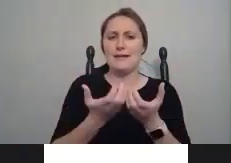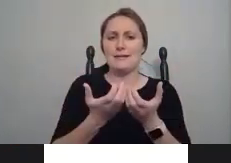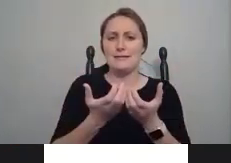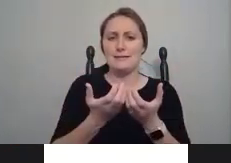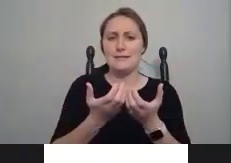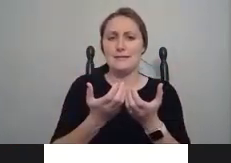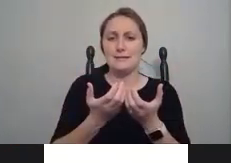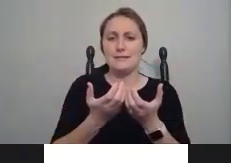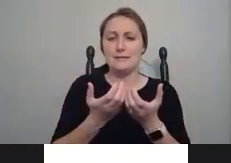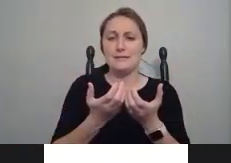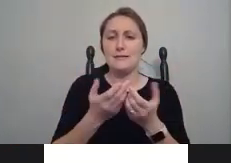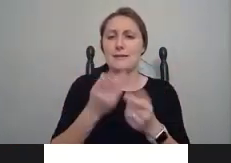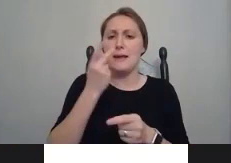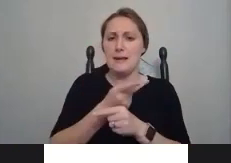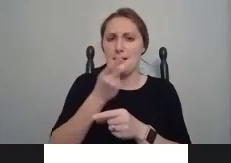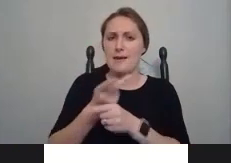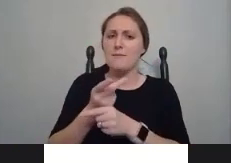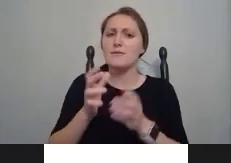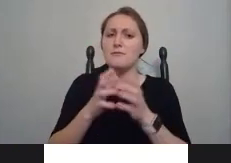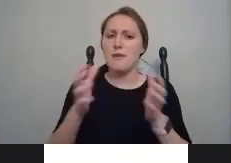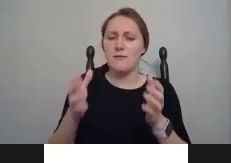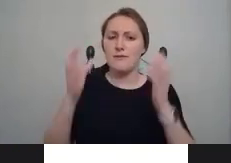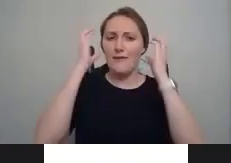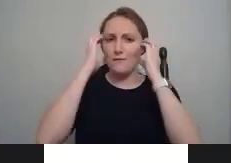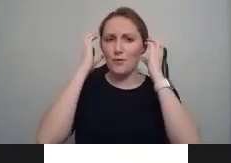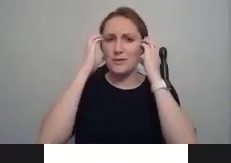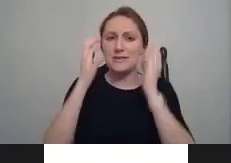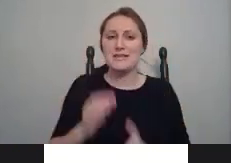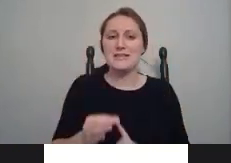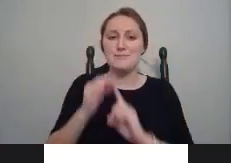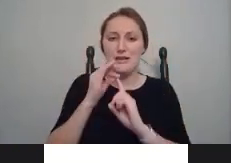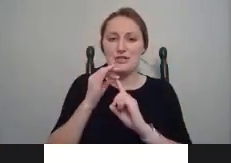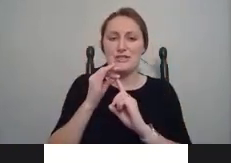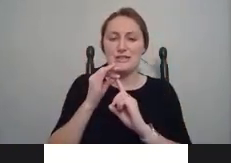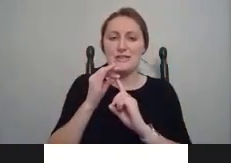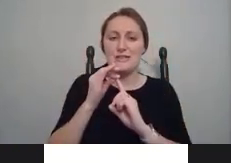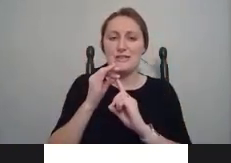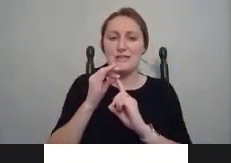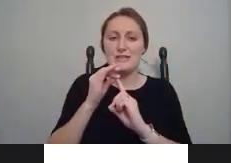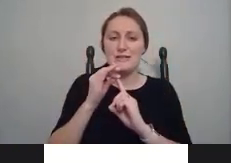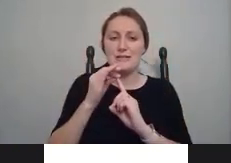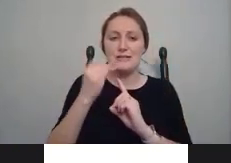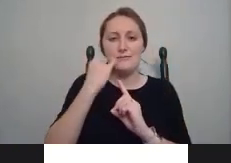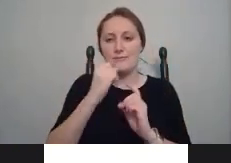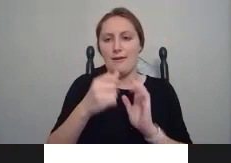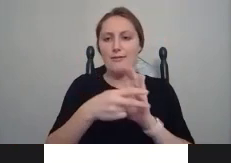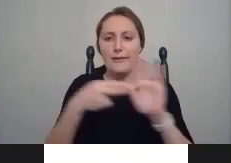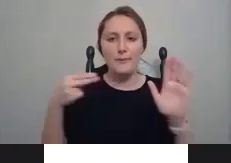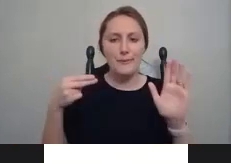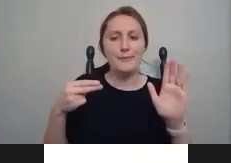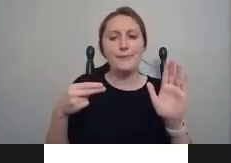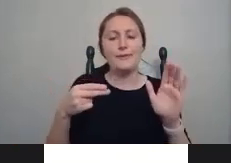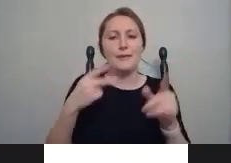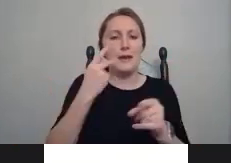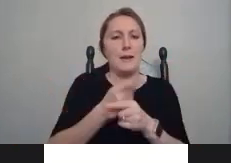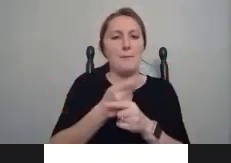they did keep a lot of the headphones, especially the ones that weren't labeled, or so they did keep